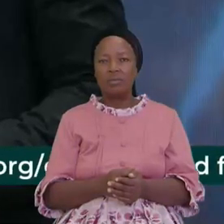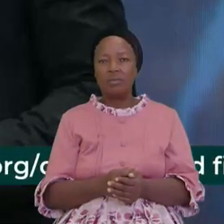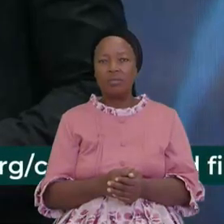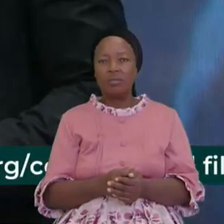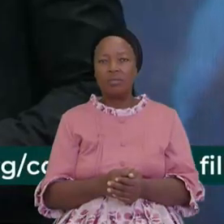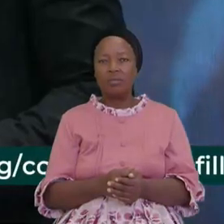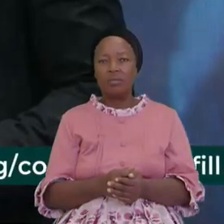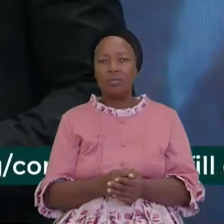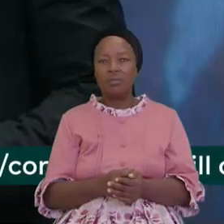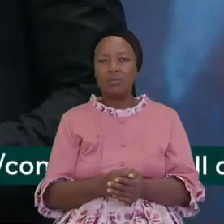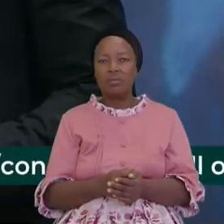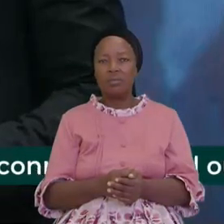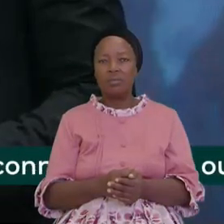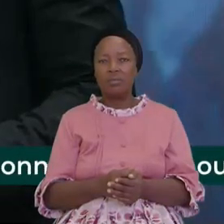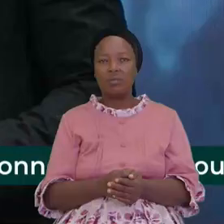Vous pouvez,